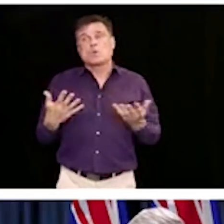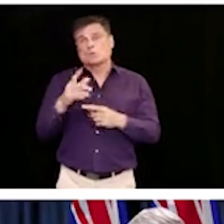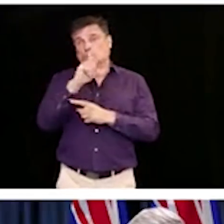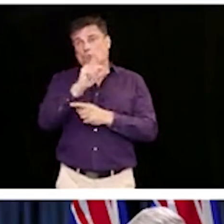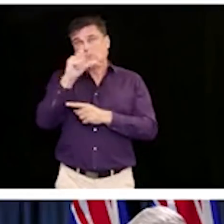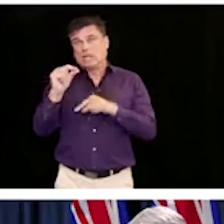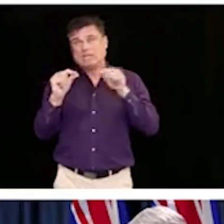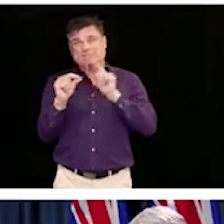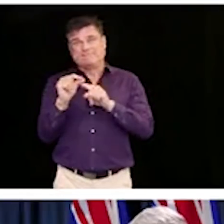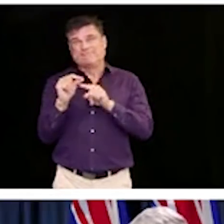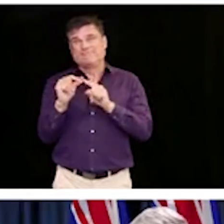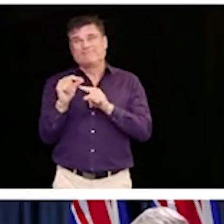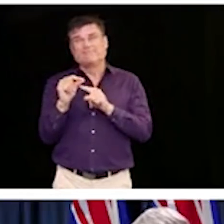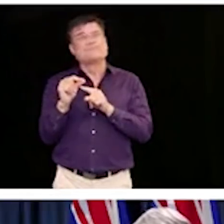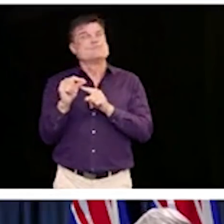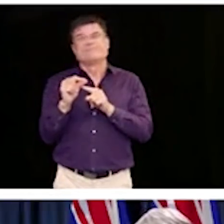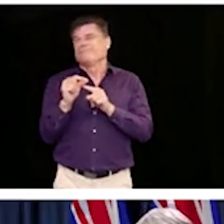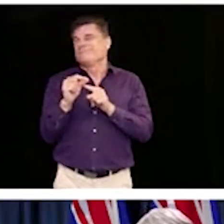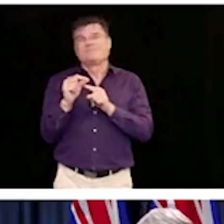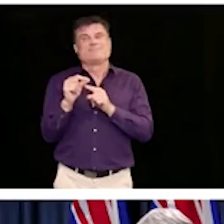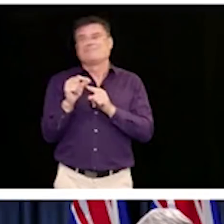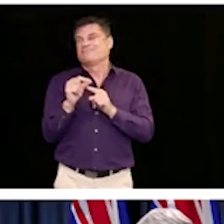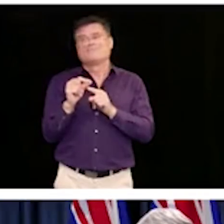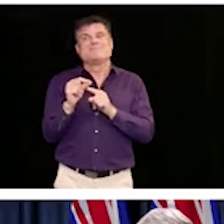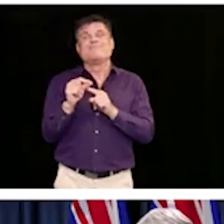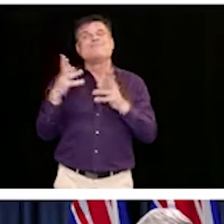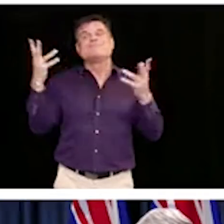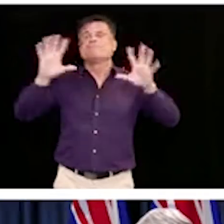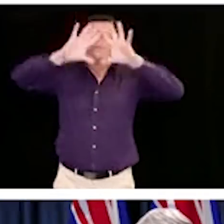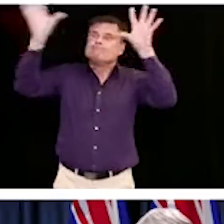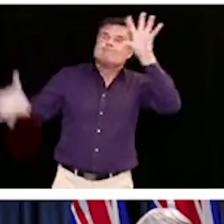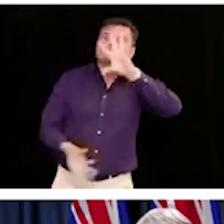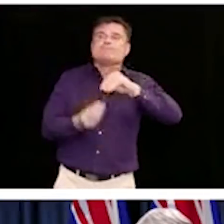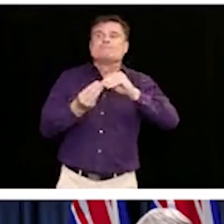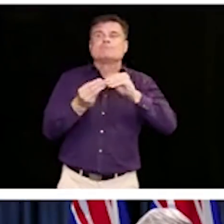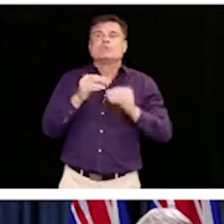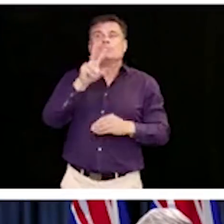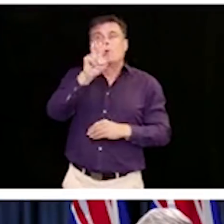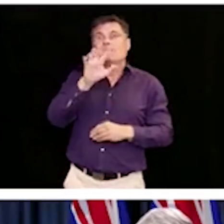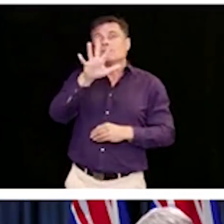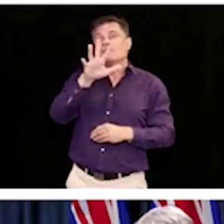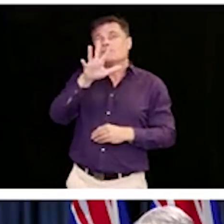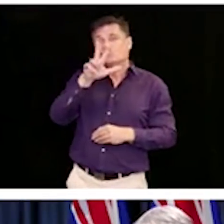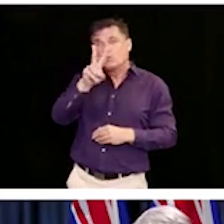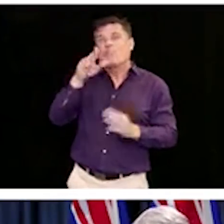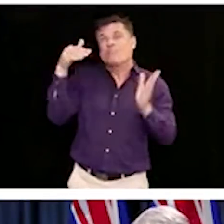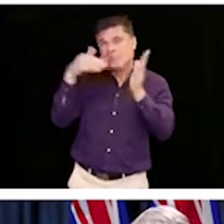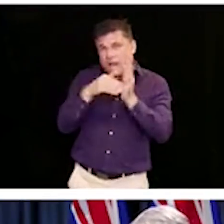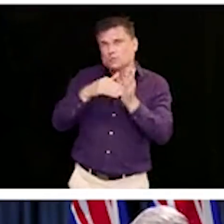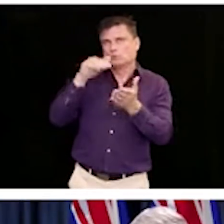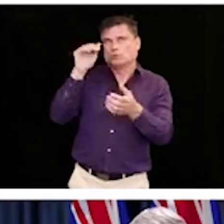2020, which corresponds to an annual loss of 252,000